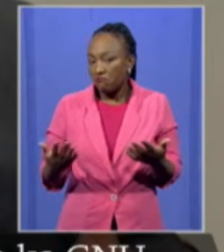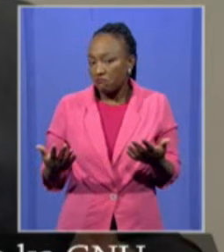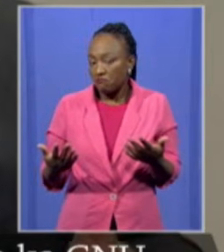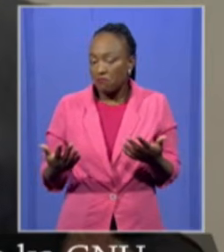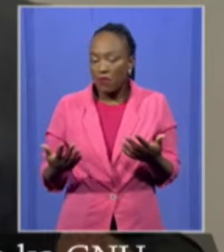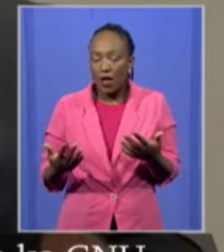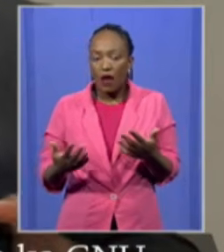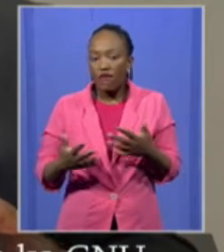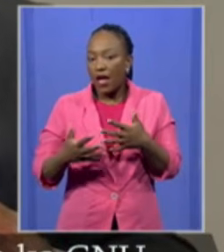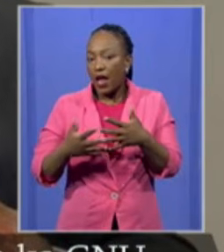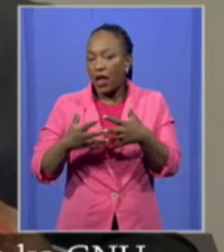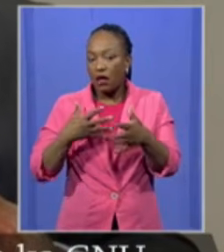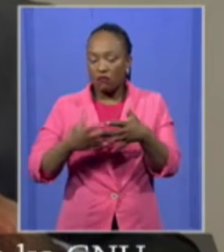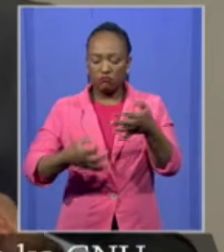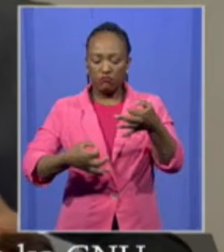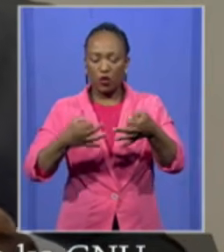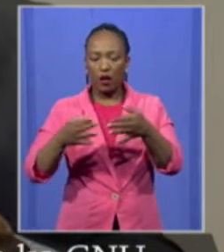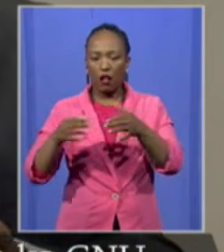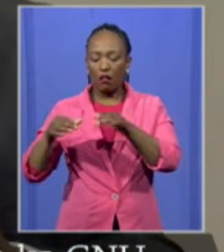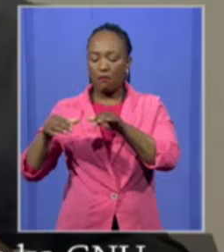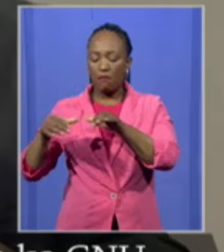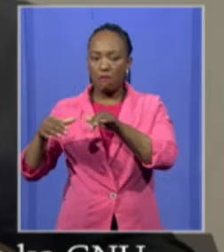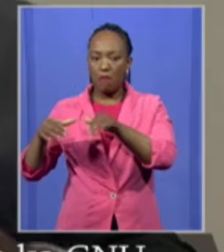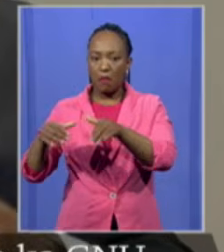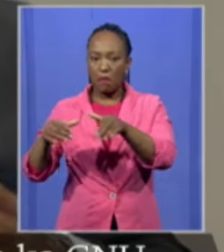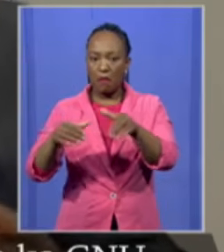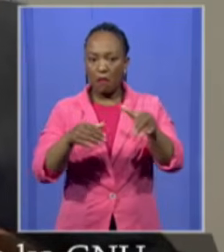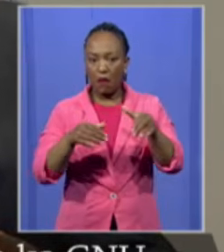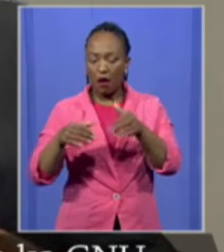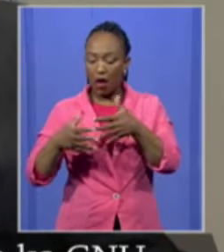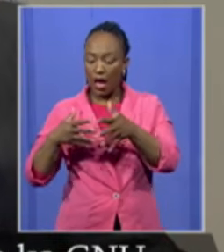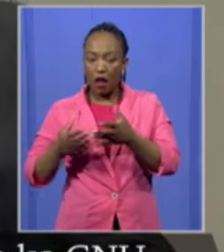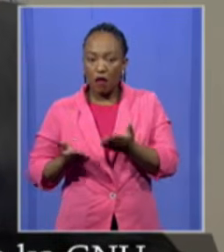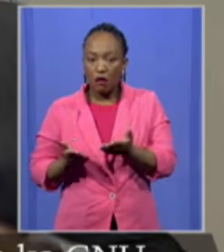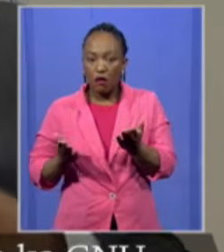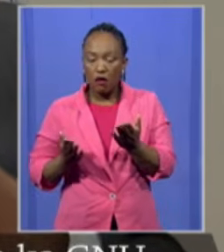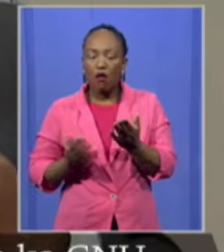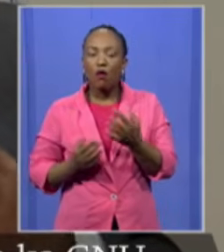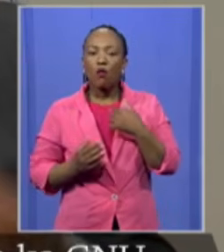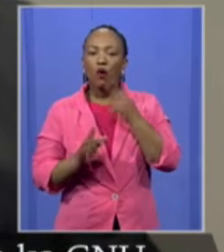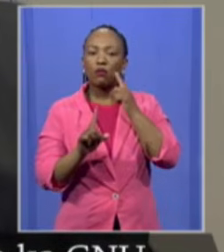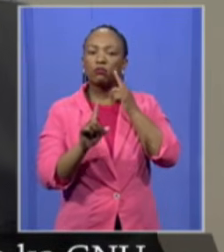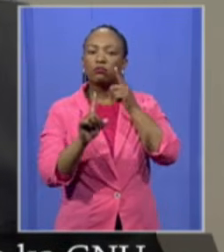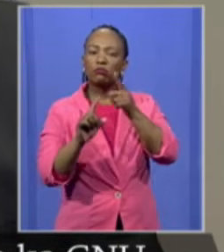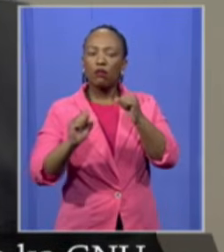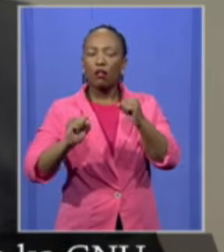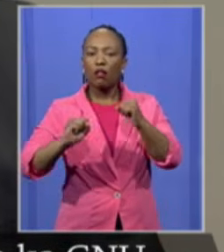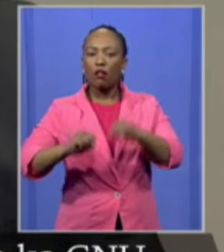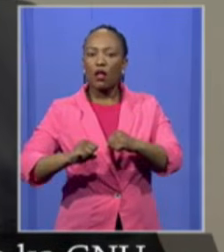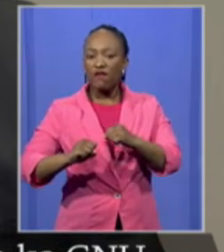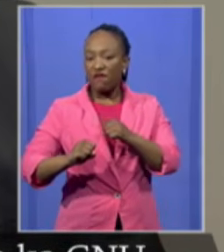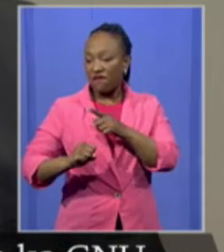accordance with what we set up in the statement of intent and what the people of South Africa